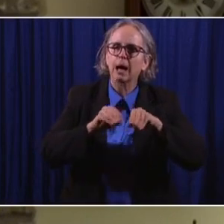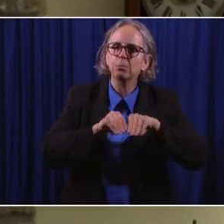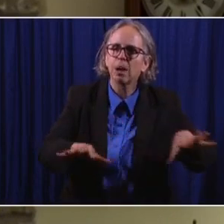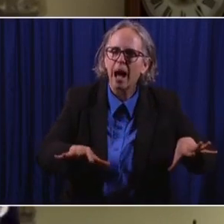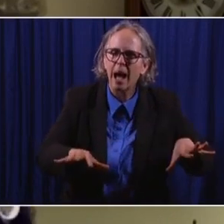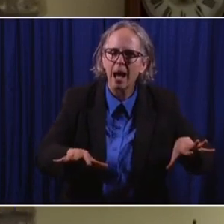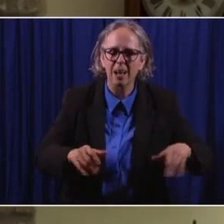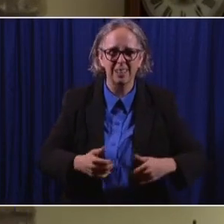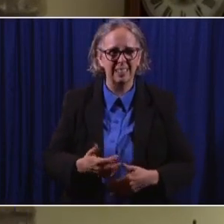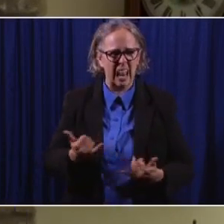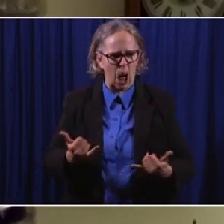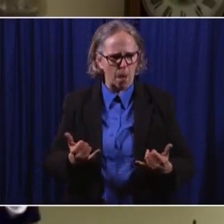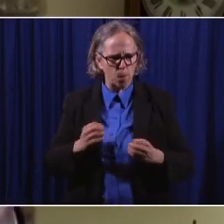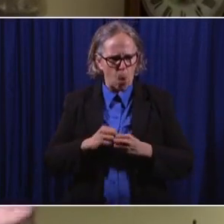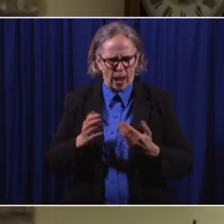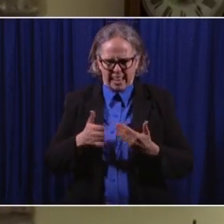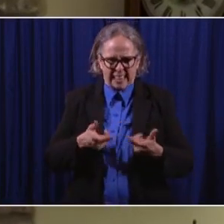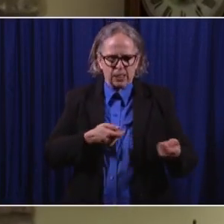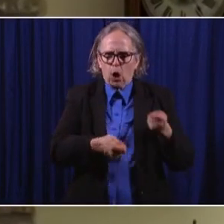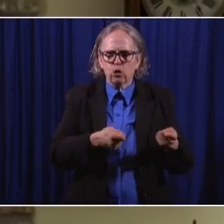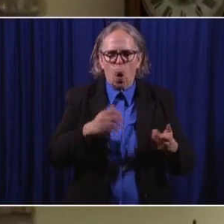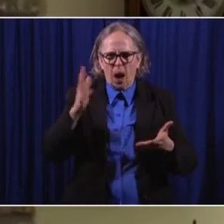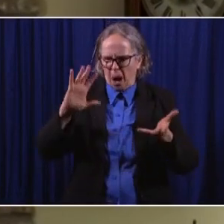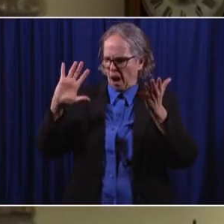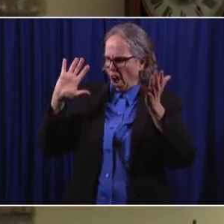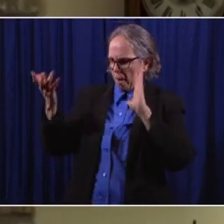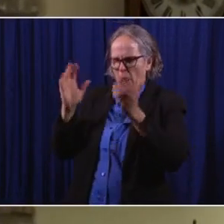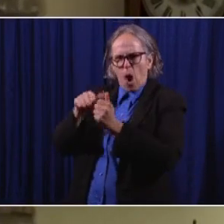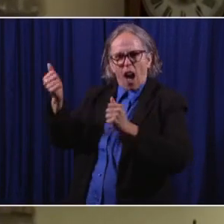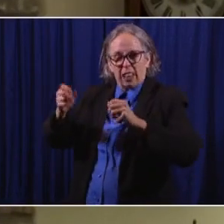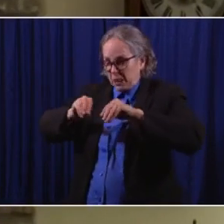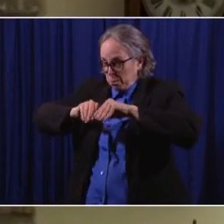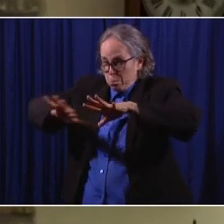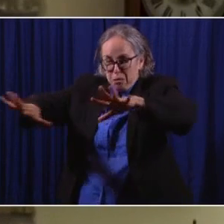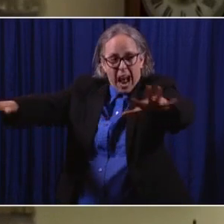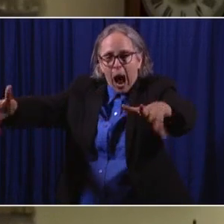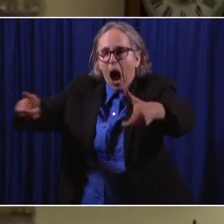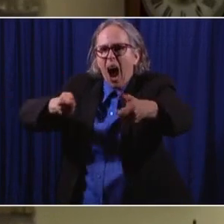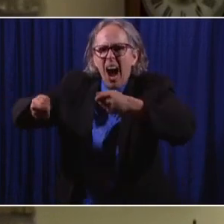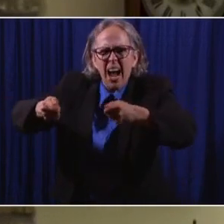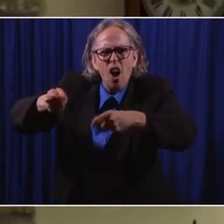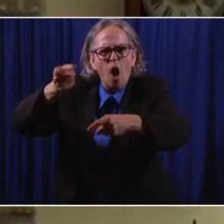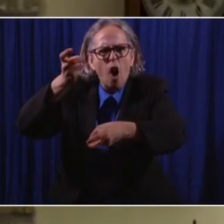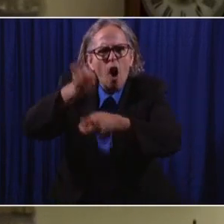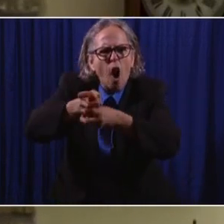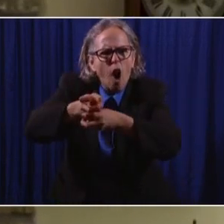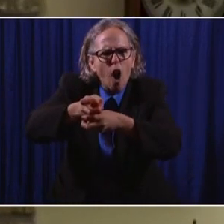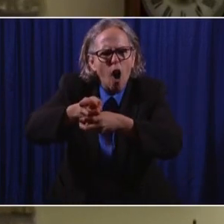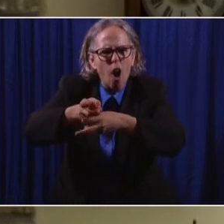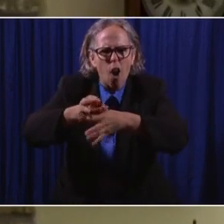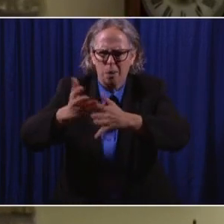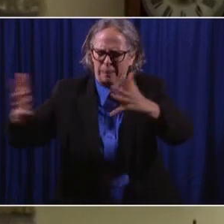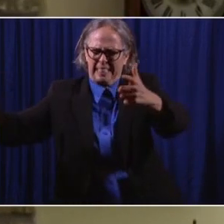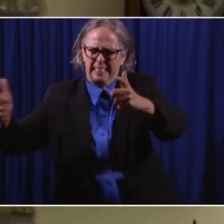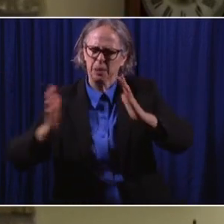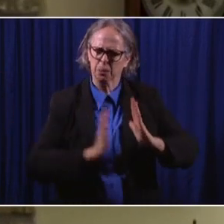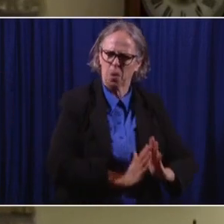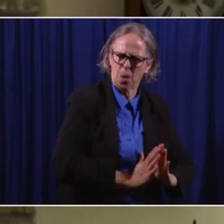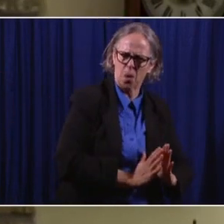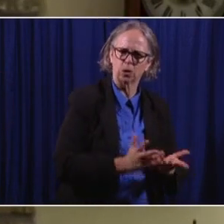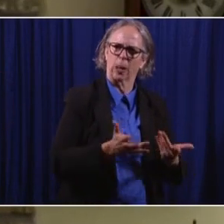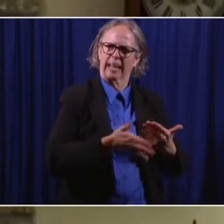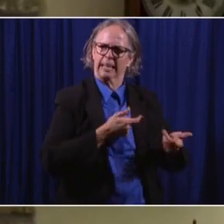out like that. And that's a problem. So that would be my message. Wear a mask, keep it down, keep a distance.